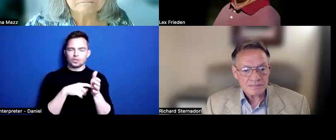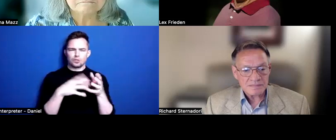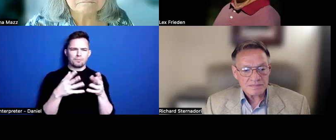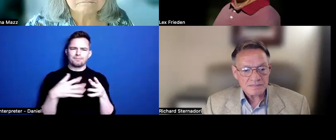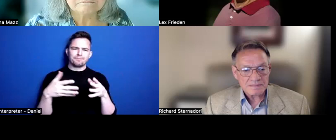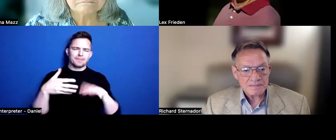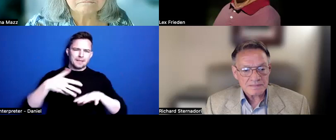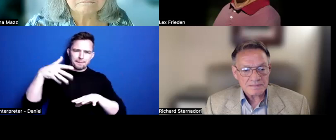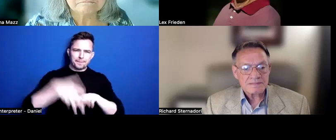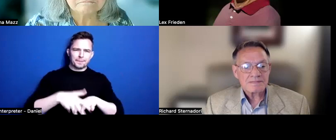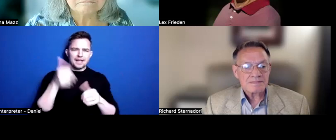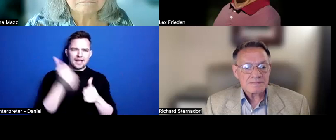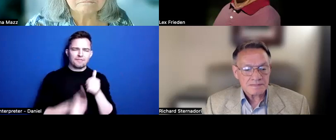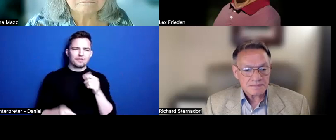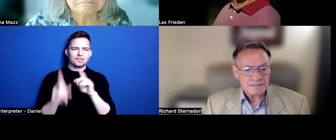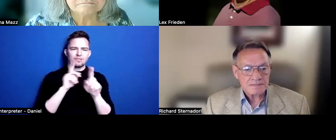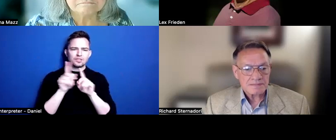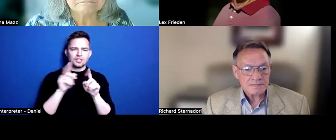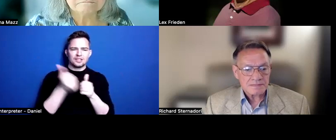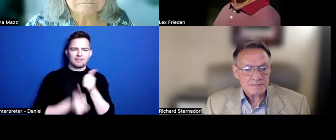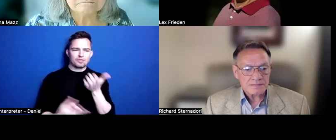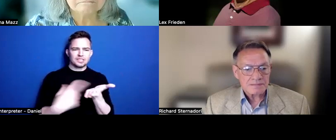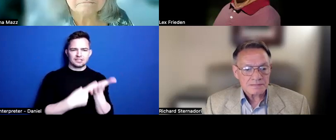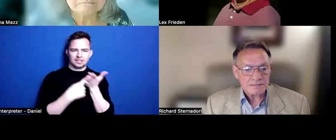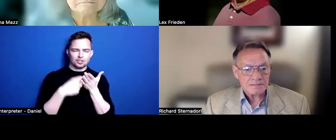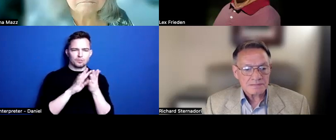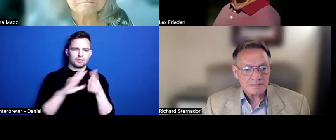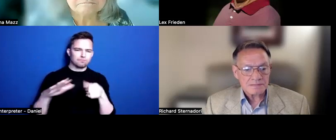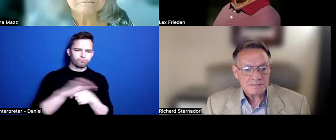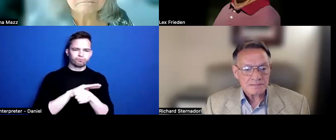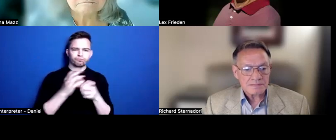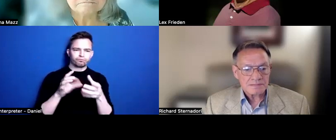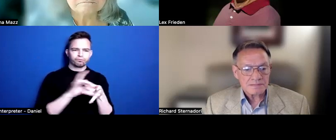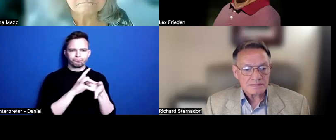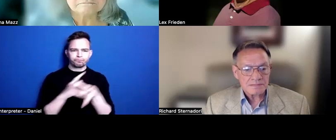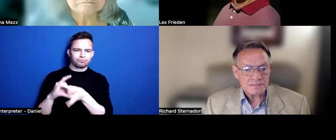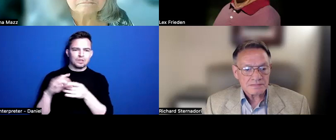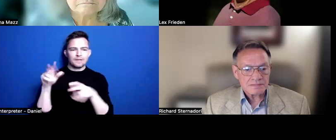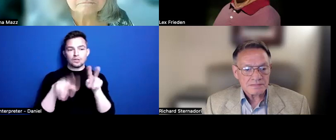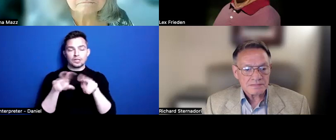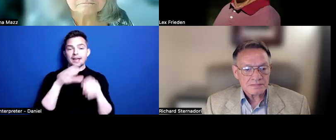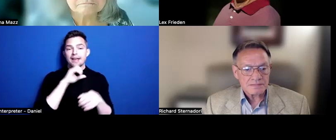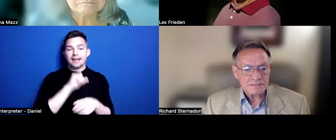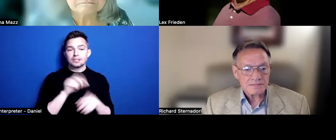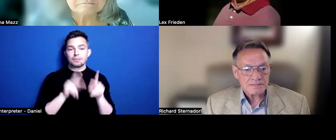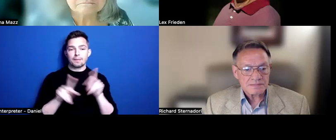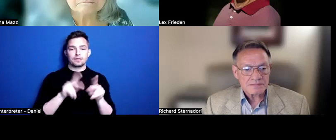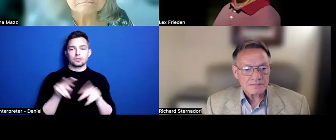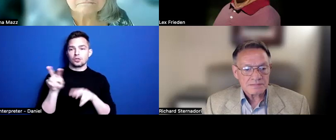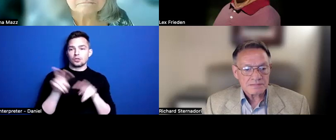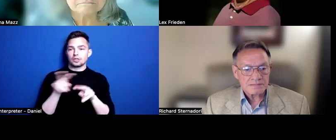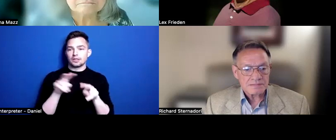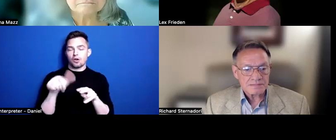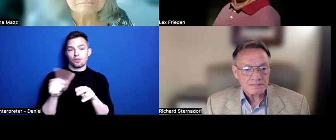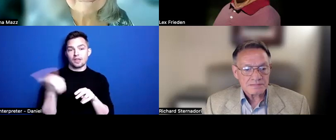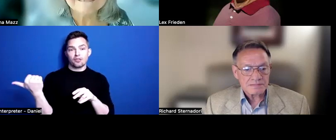every conversation, every discussion, just as you know, hopefully are, you know, looking at aging populations, and you're, you know, you're looking at all of the